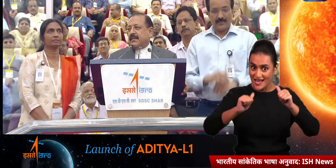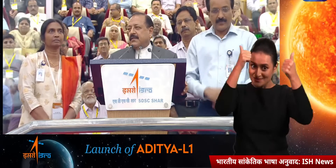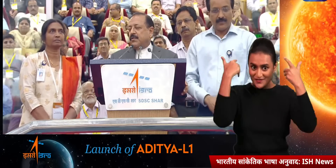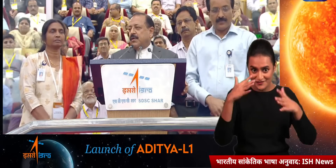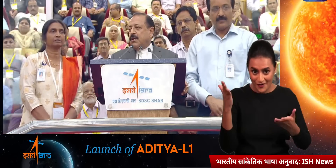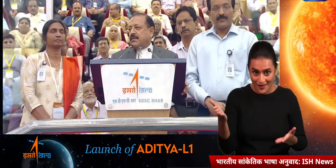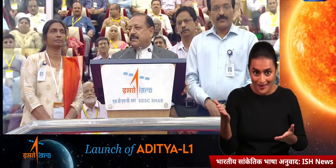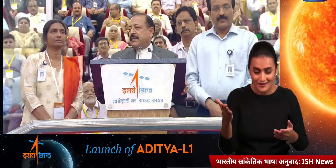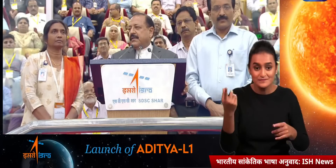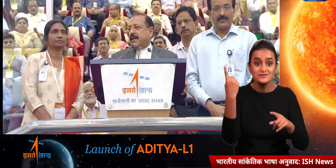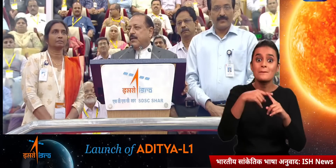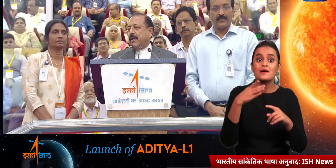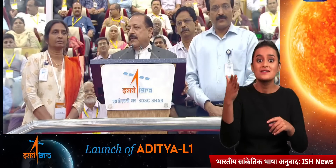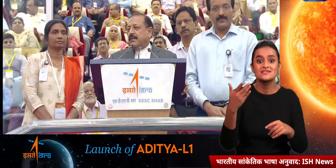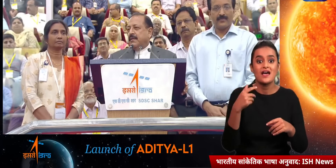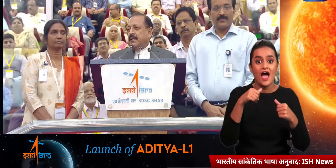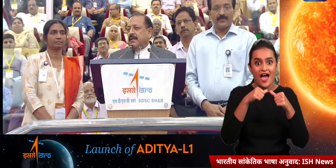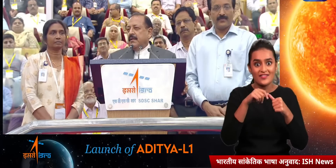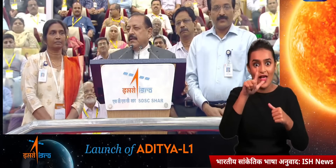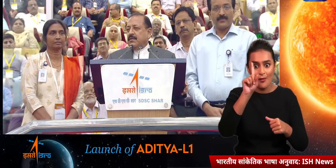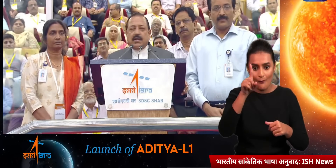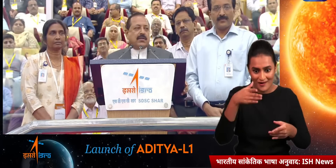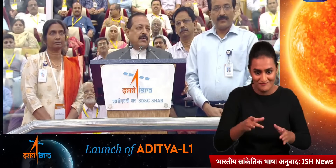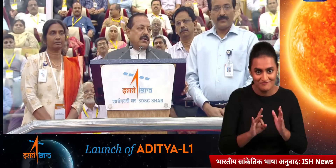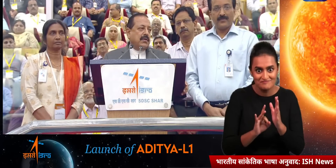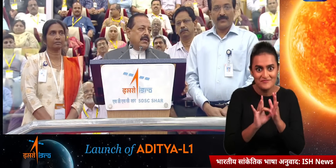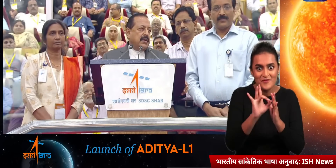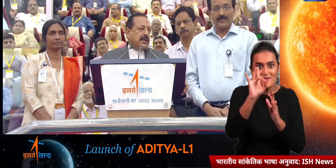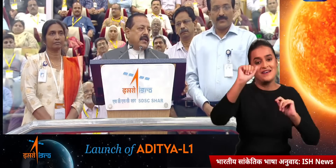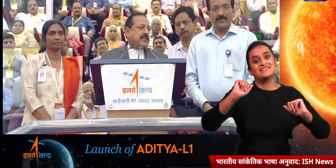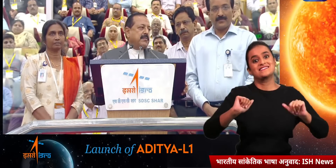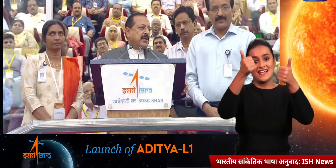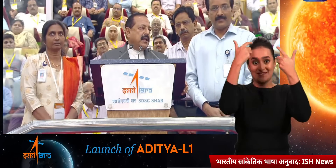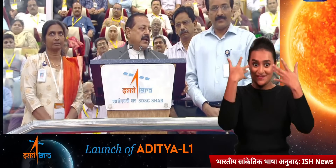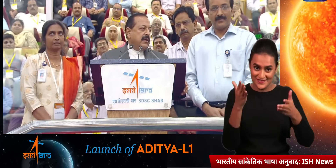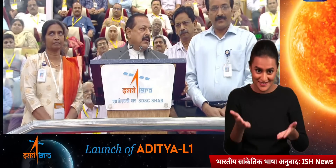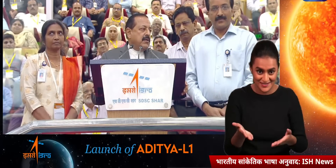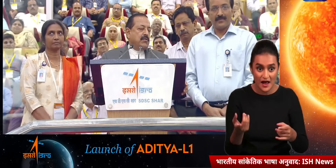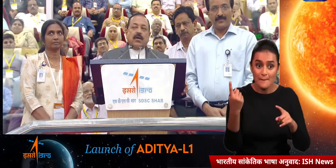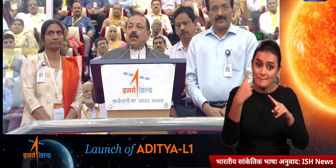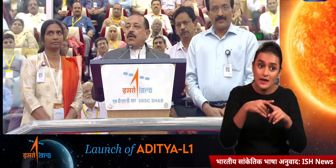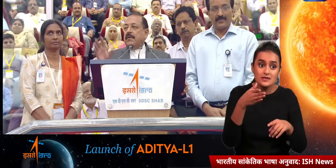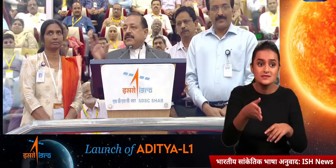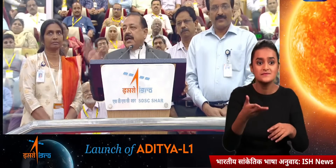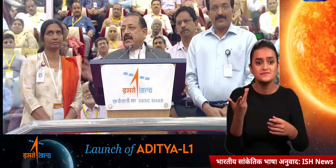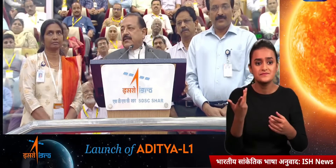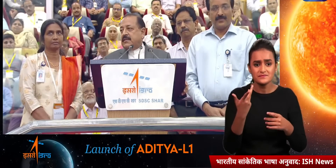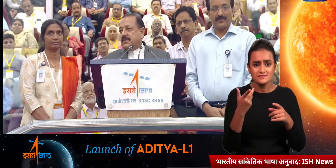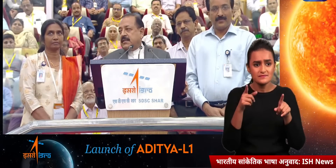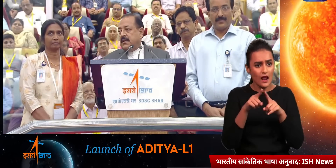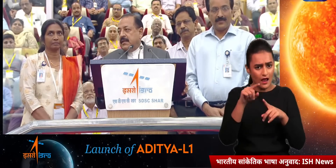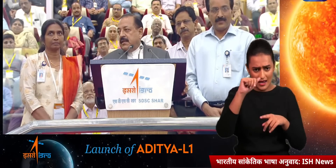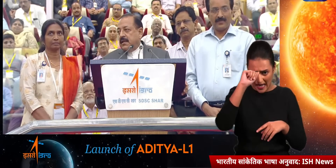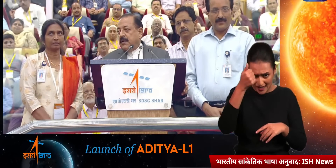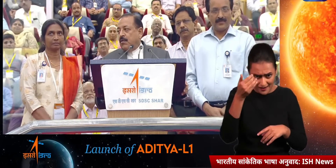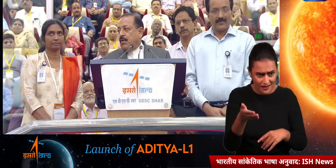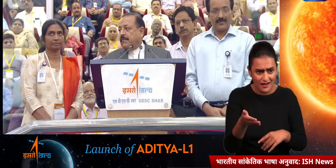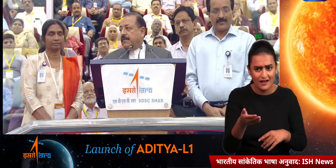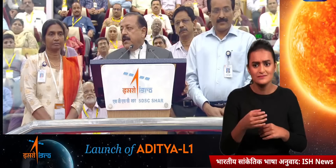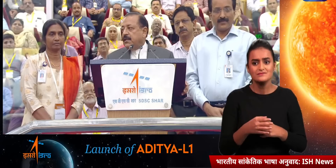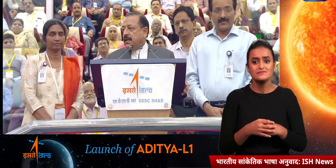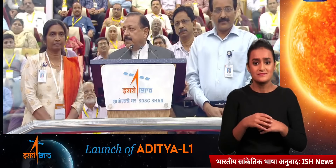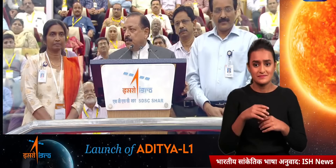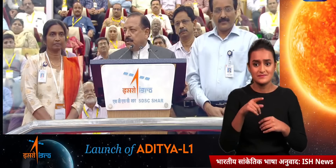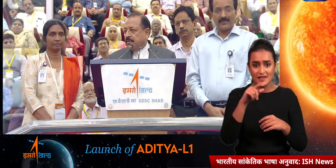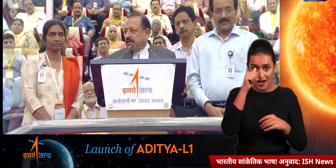the successful launch of Aditya L1 is also a testimony to the whole of science and a whole